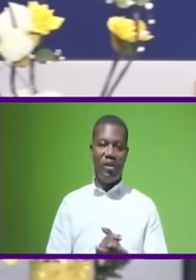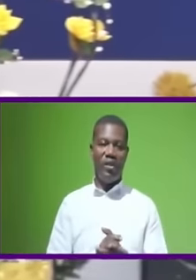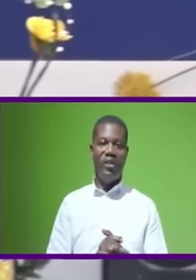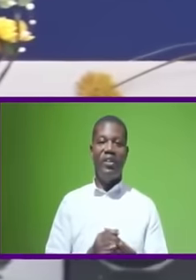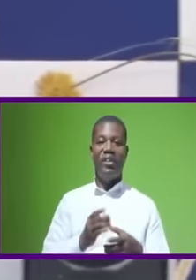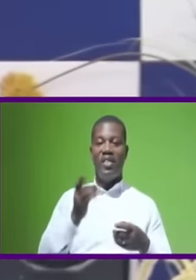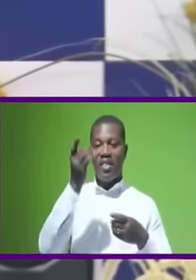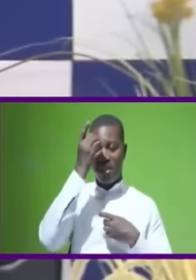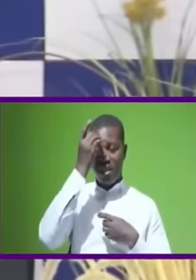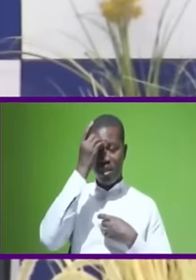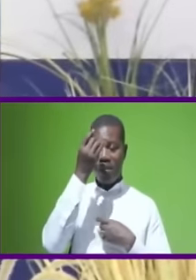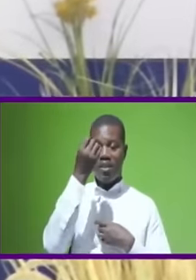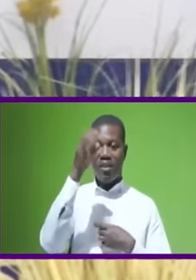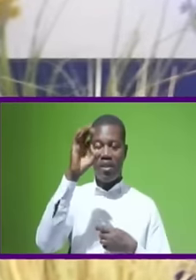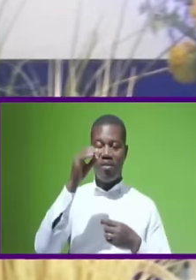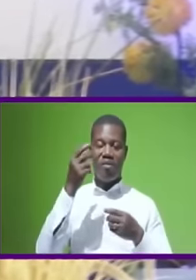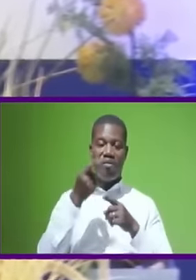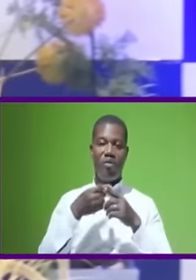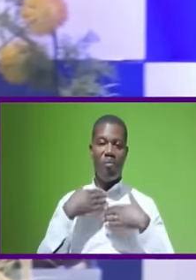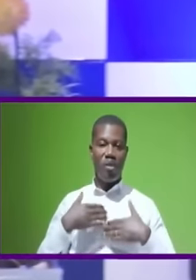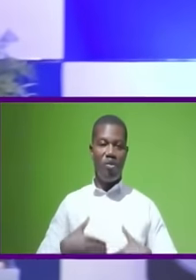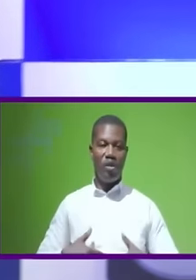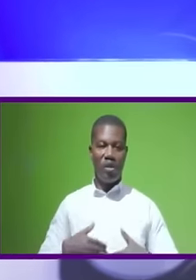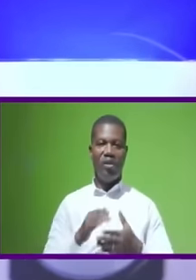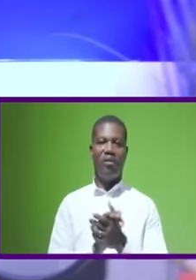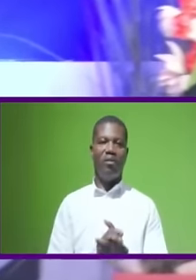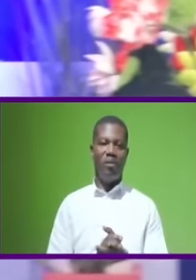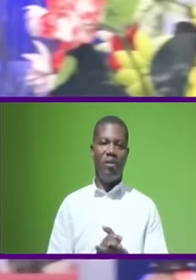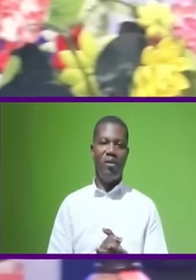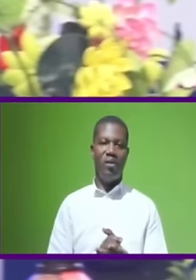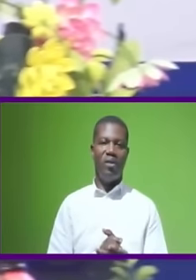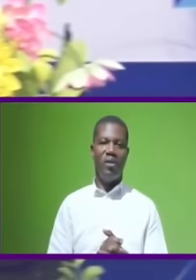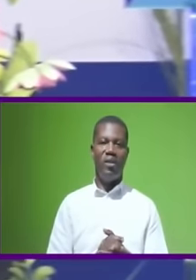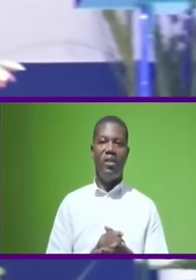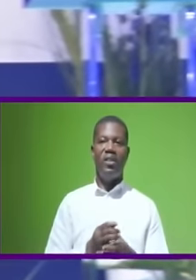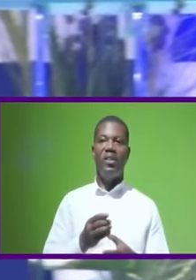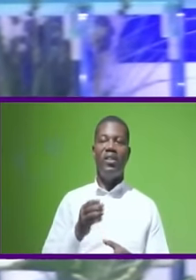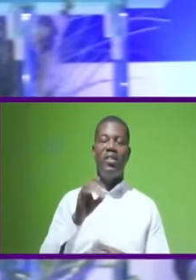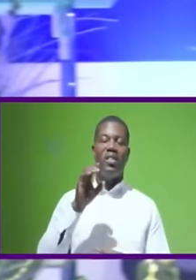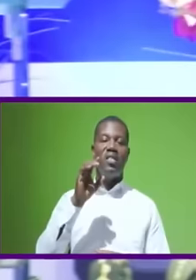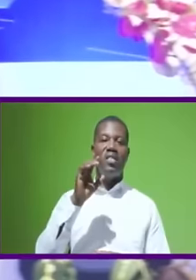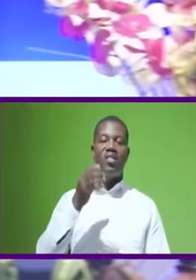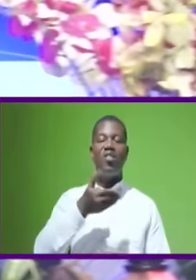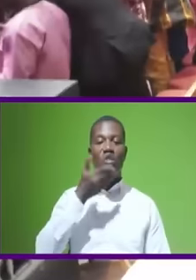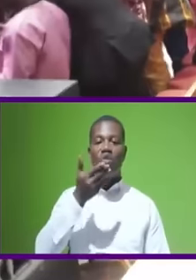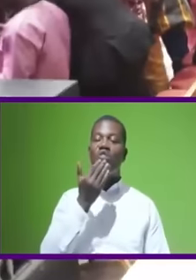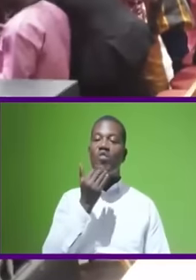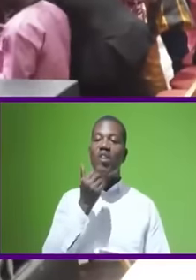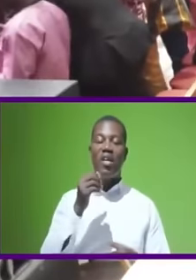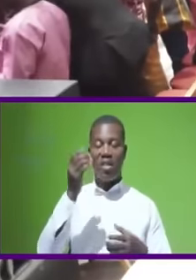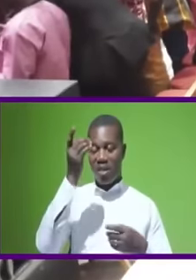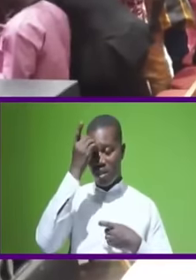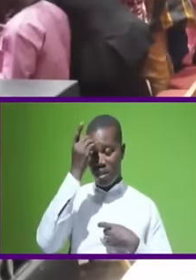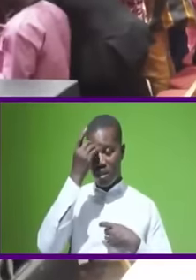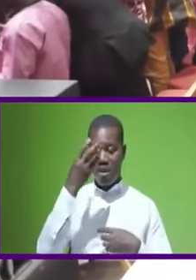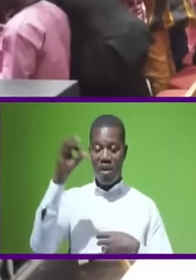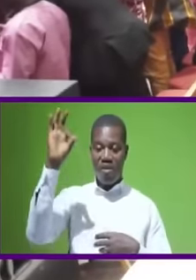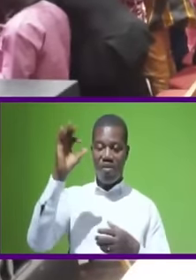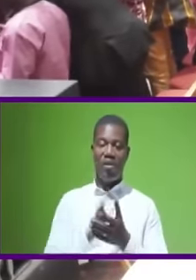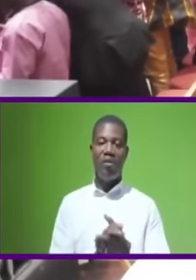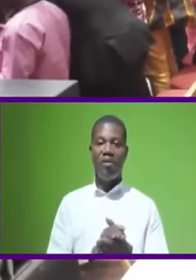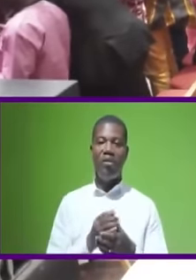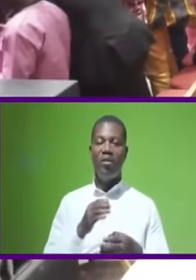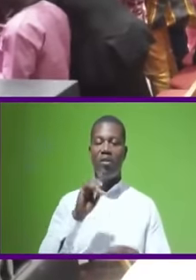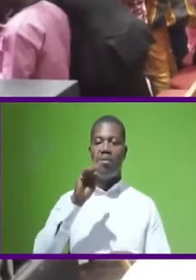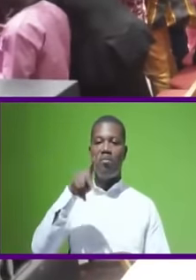Yari, the 2 year after when I'm here. Yes. Amen. David is a 2 year. Amen. Bless a 2 year.